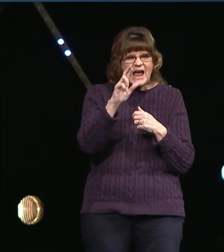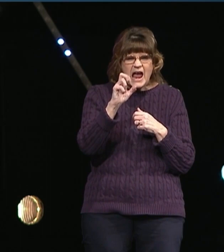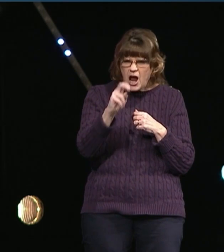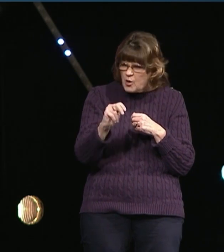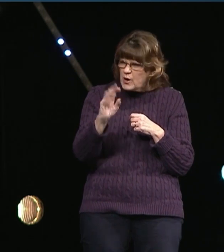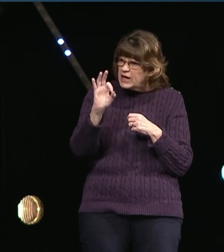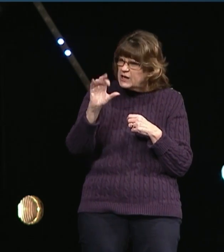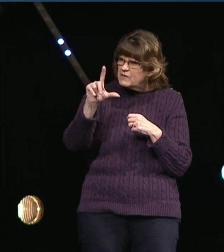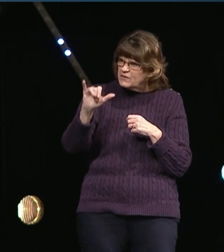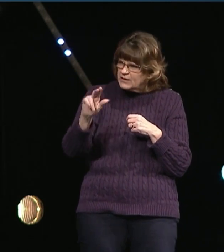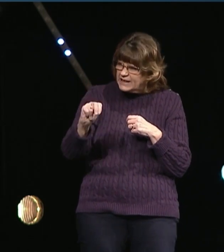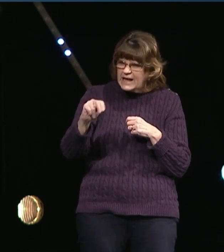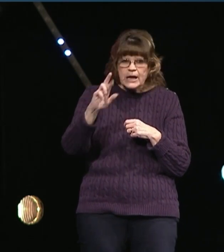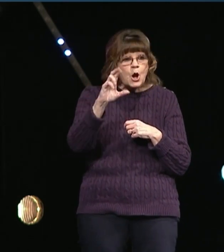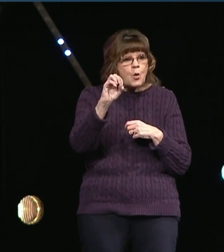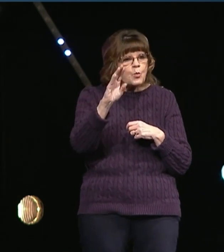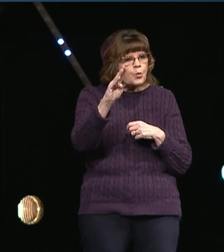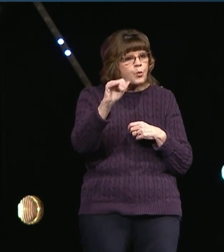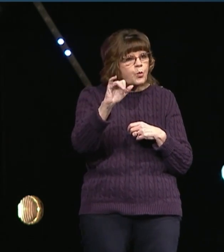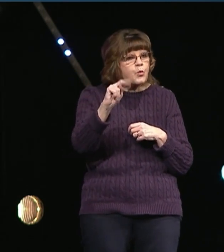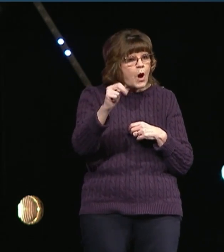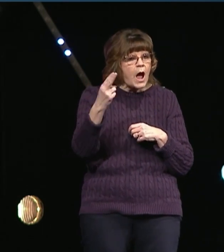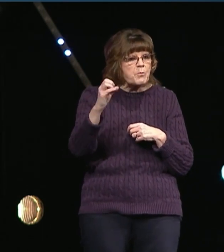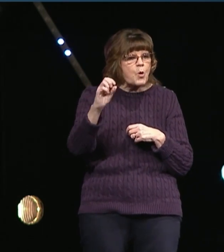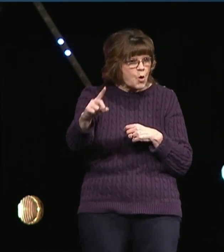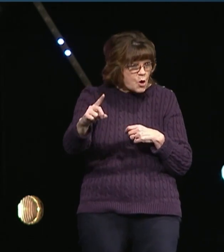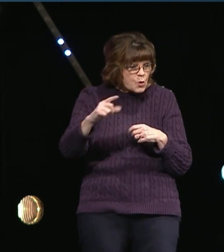it was Robin Hood, you know.